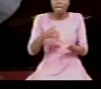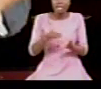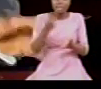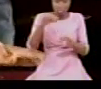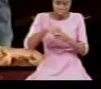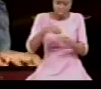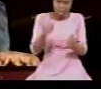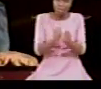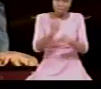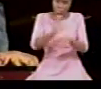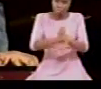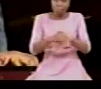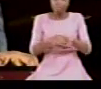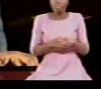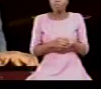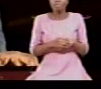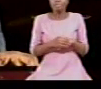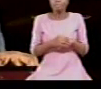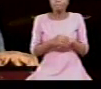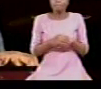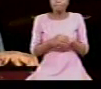church.